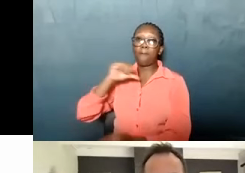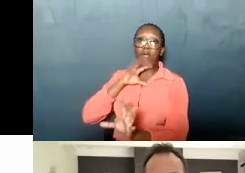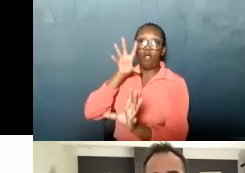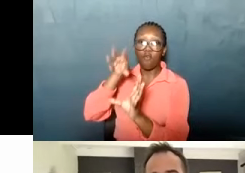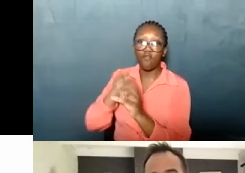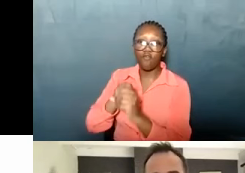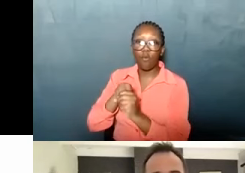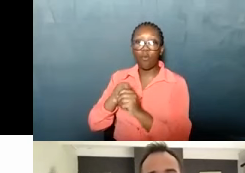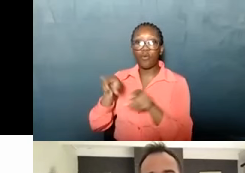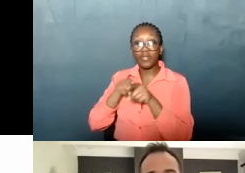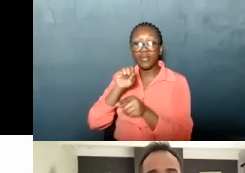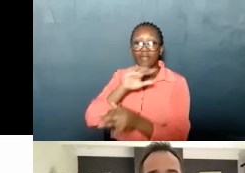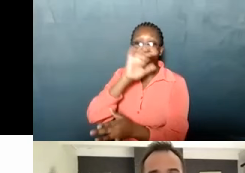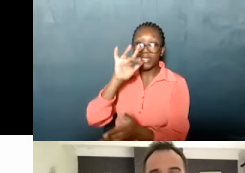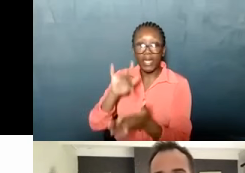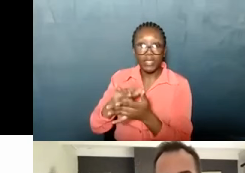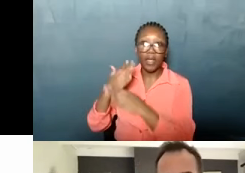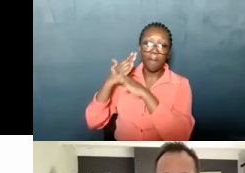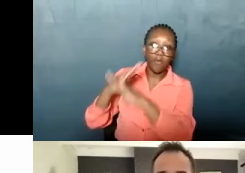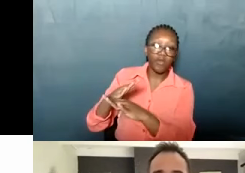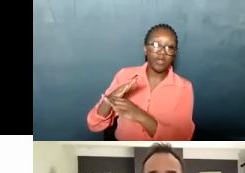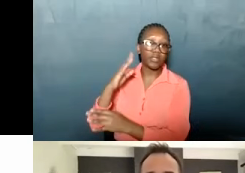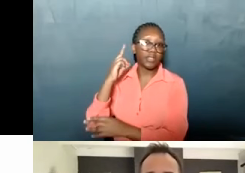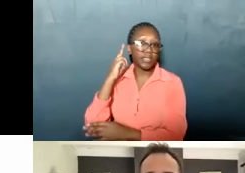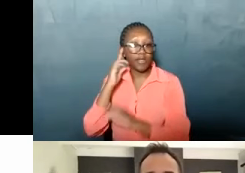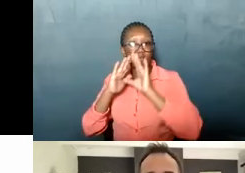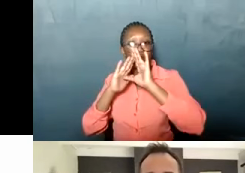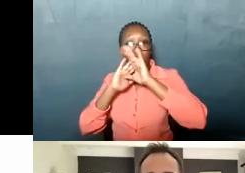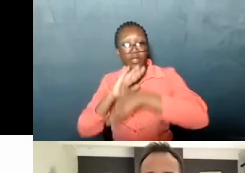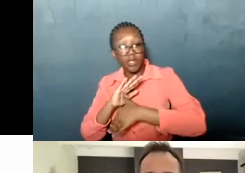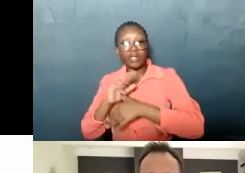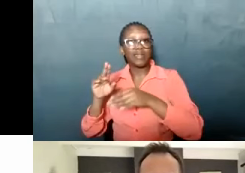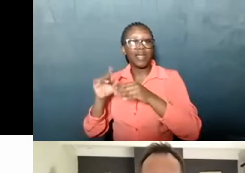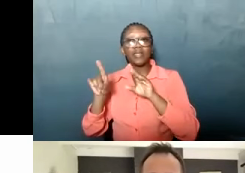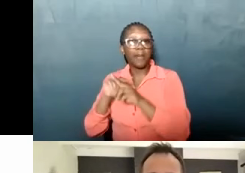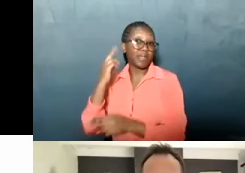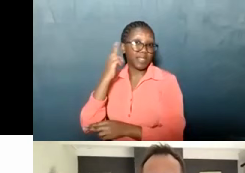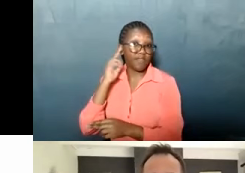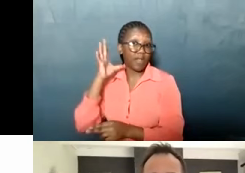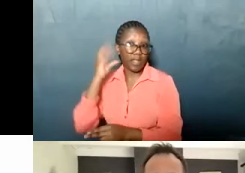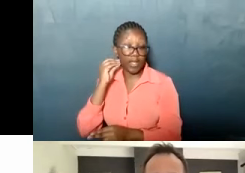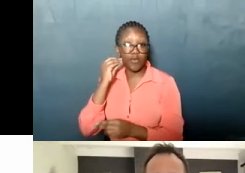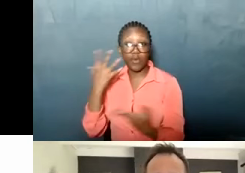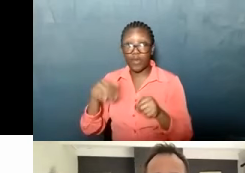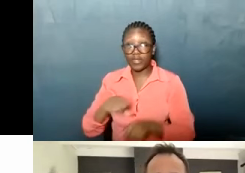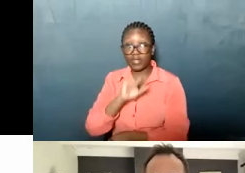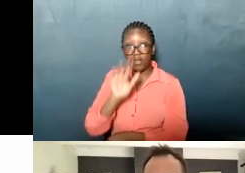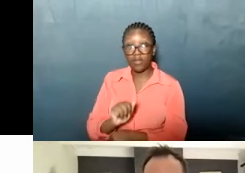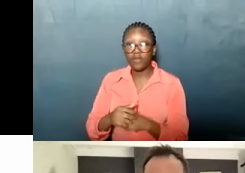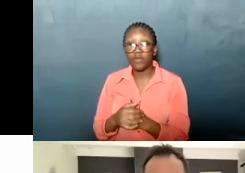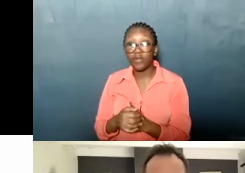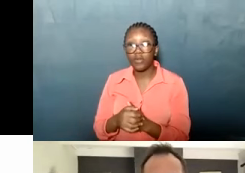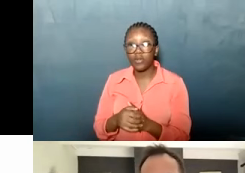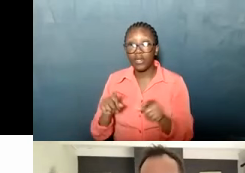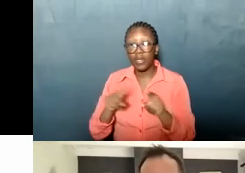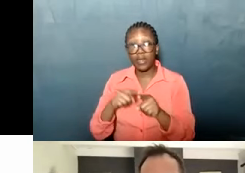collaborating center for the prevention of deafness and hearing loss in South Africa, but also across the continent. And I will be